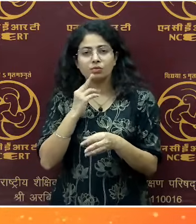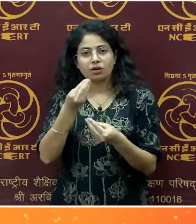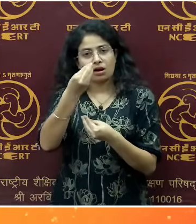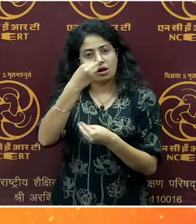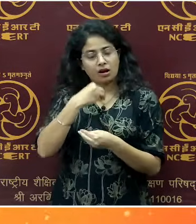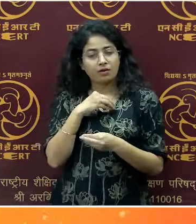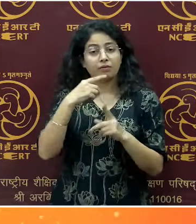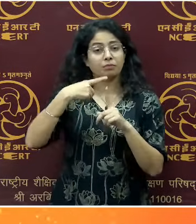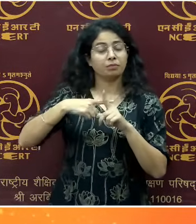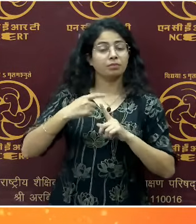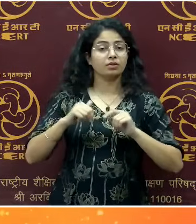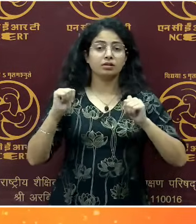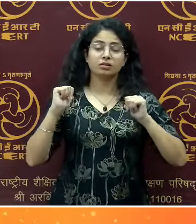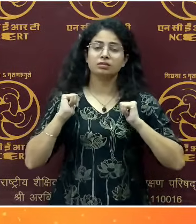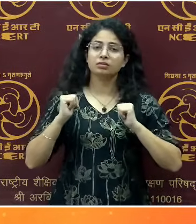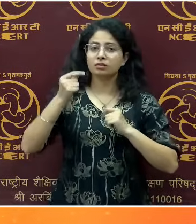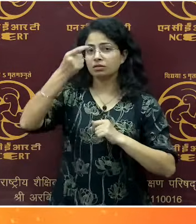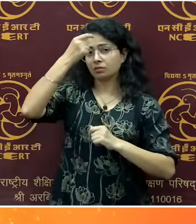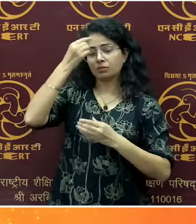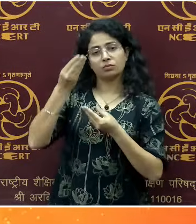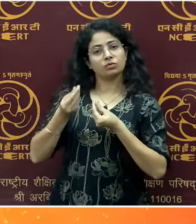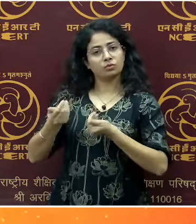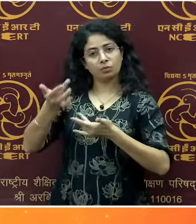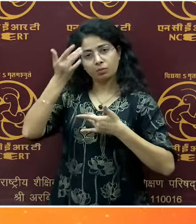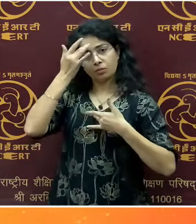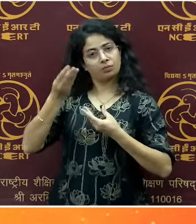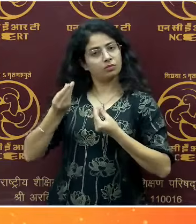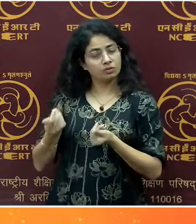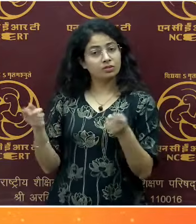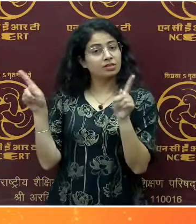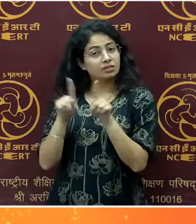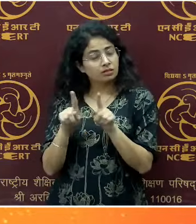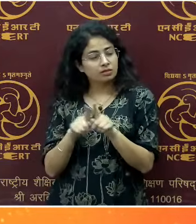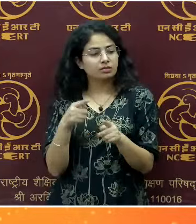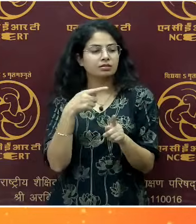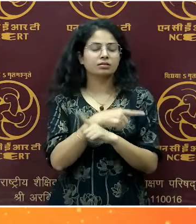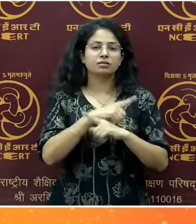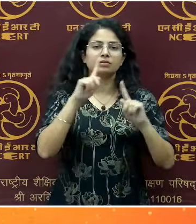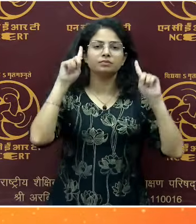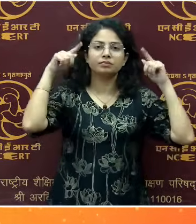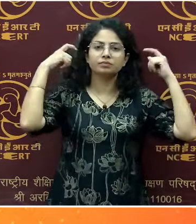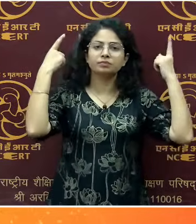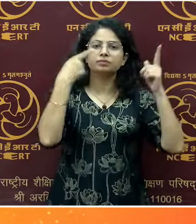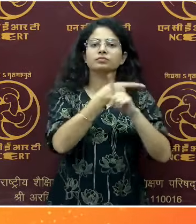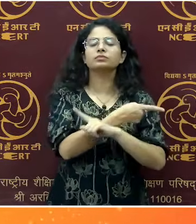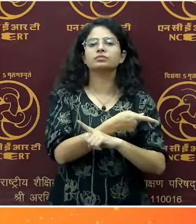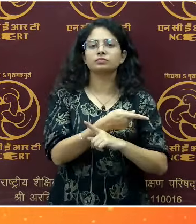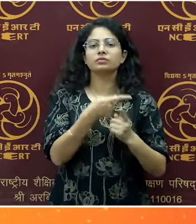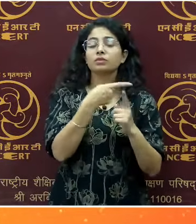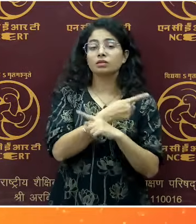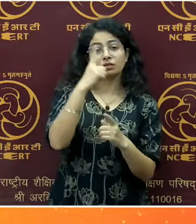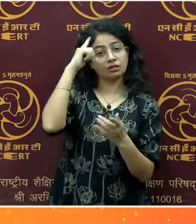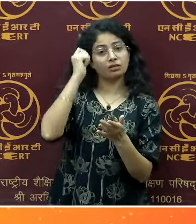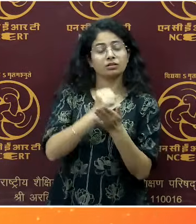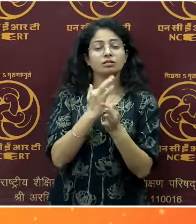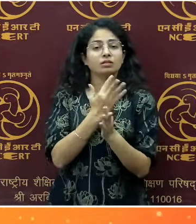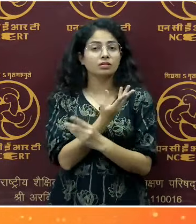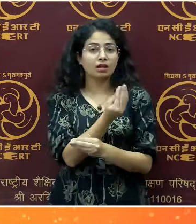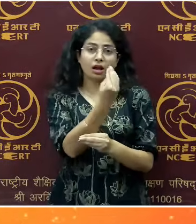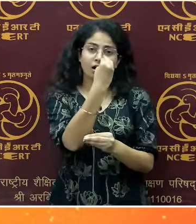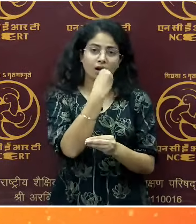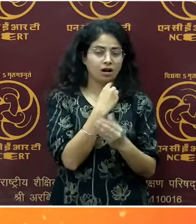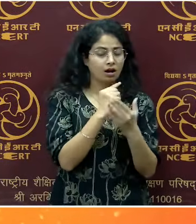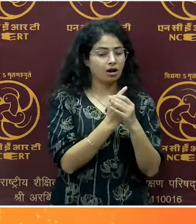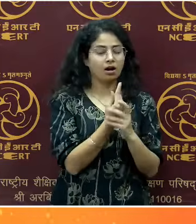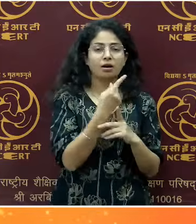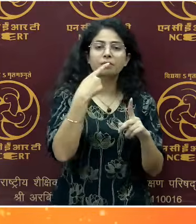proper rest. Similarly, this was the treatment for the stag as well. So he decided to just eat tender